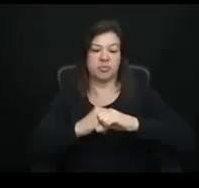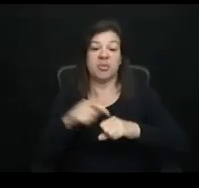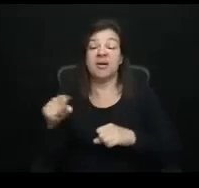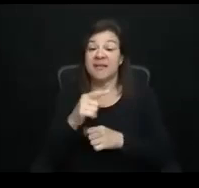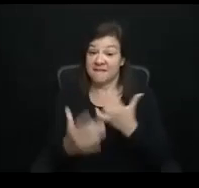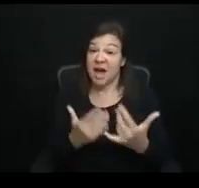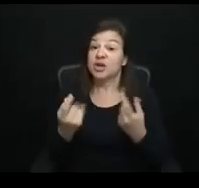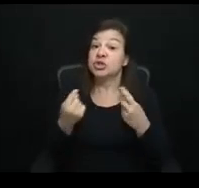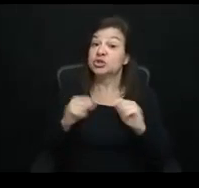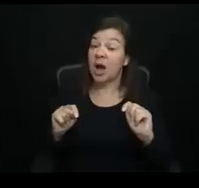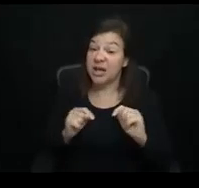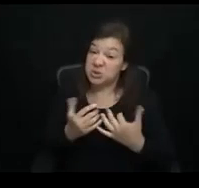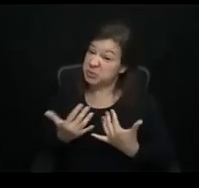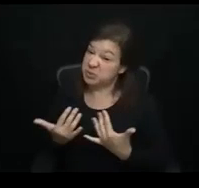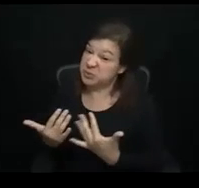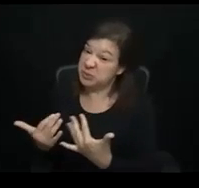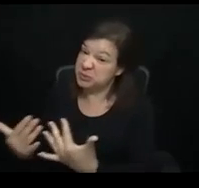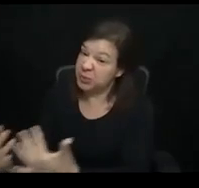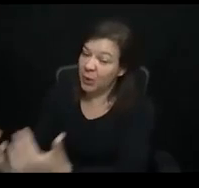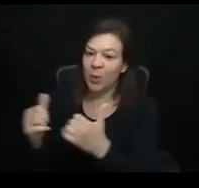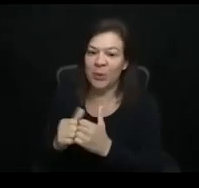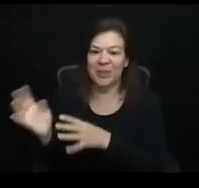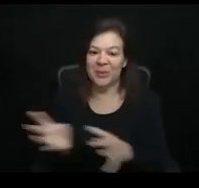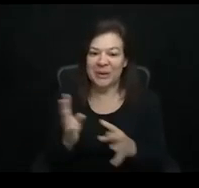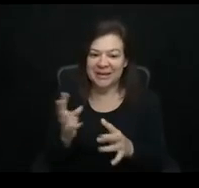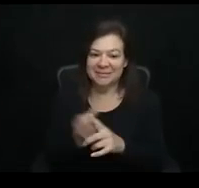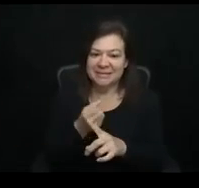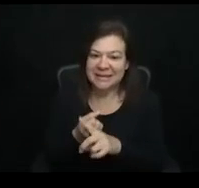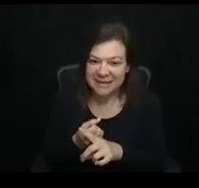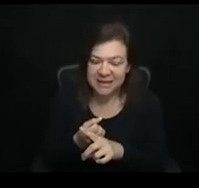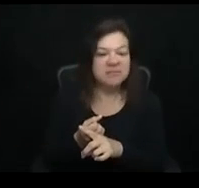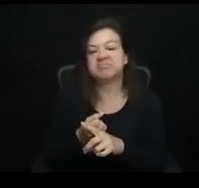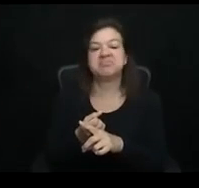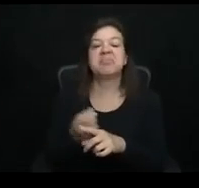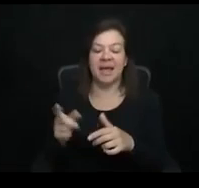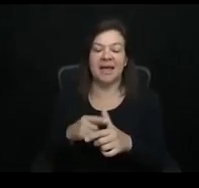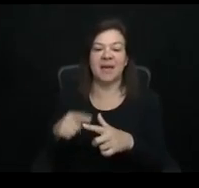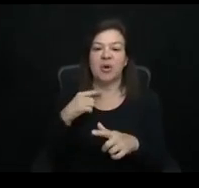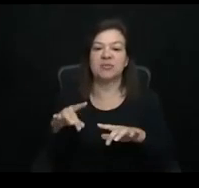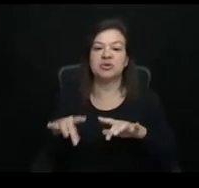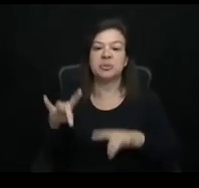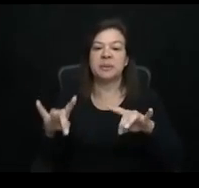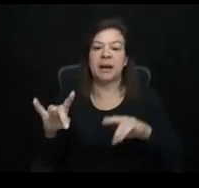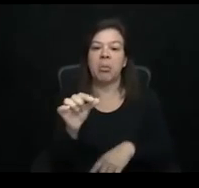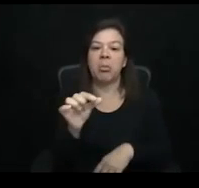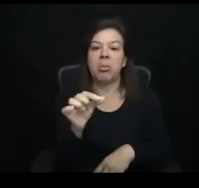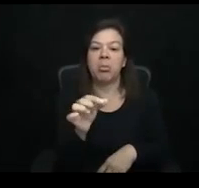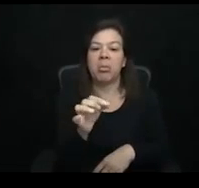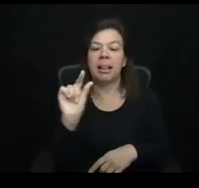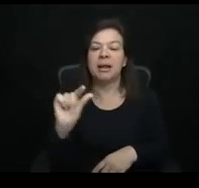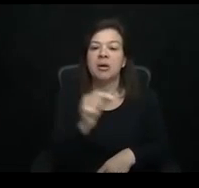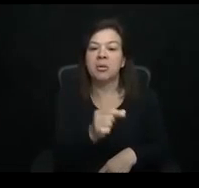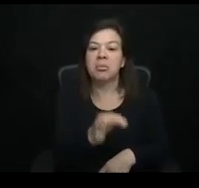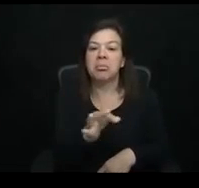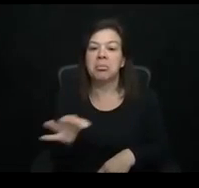run in the wind with the fuel, hit that, and they've been able to pick up any of the spots like that little black spot right there.